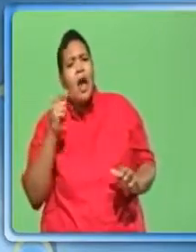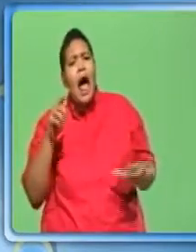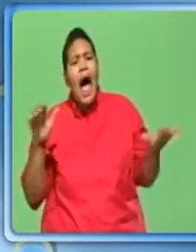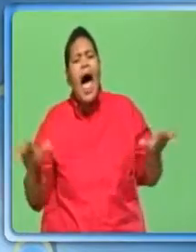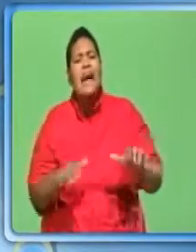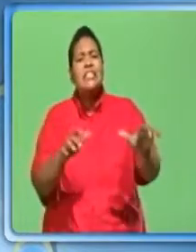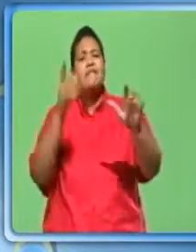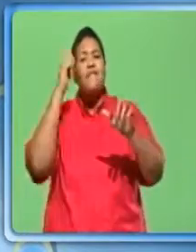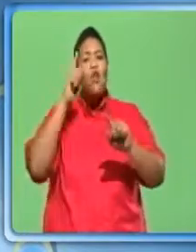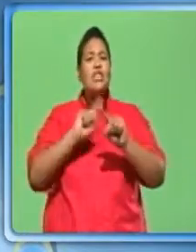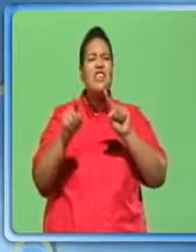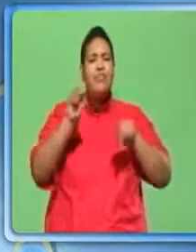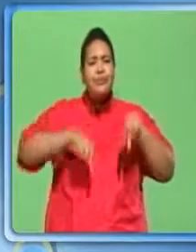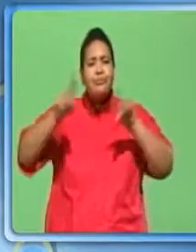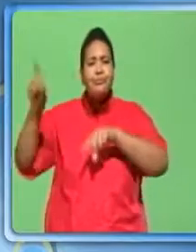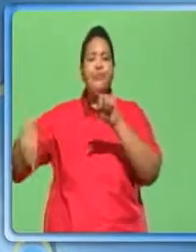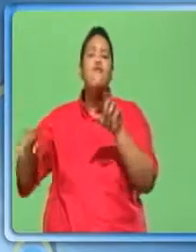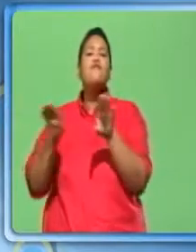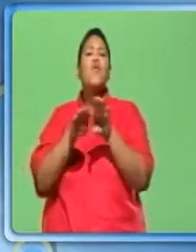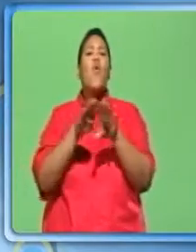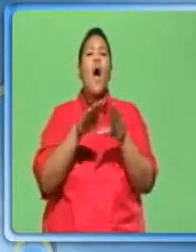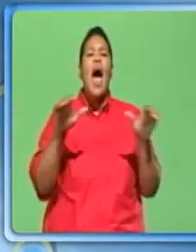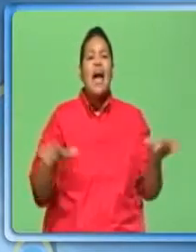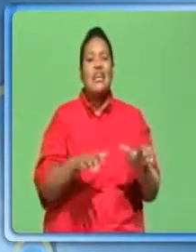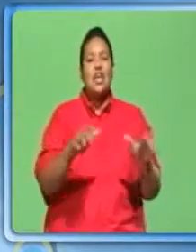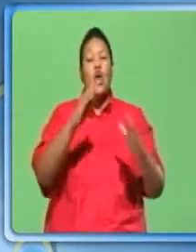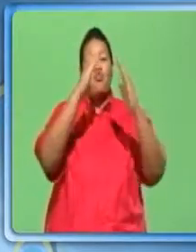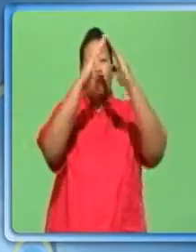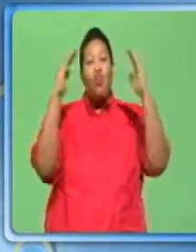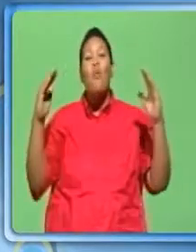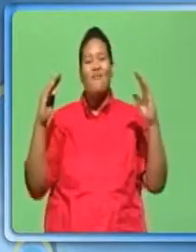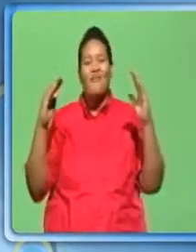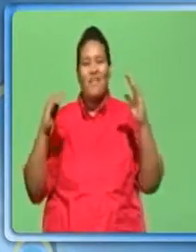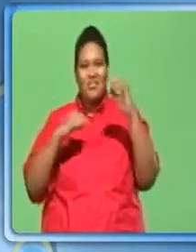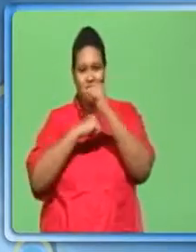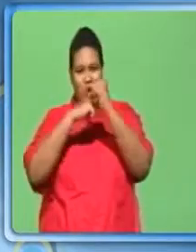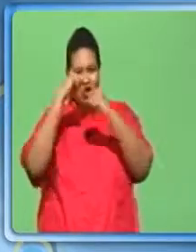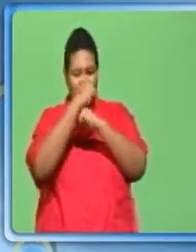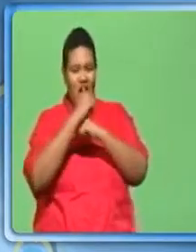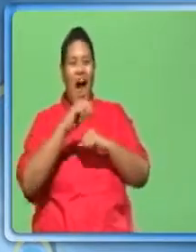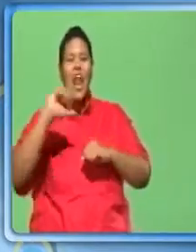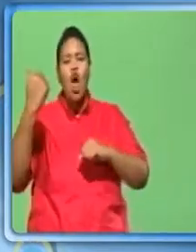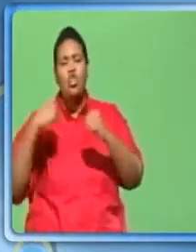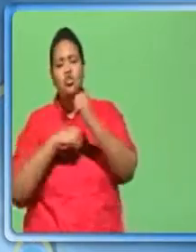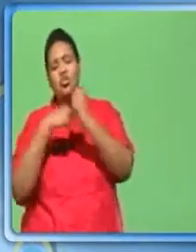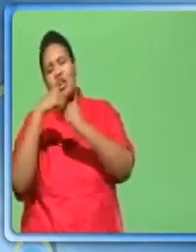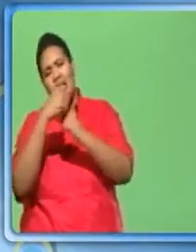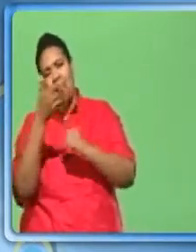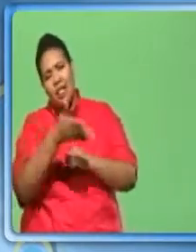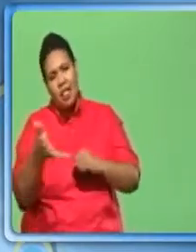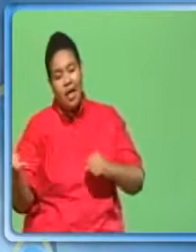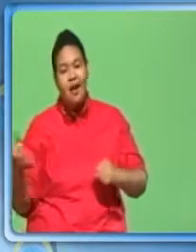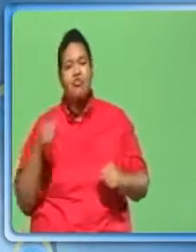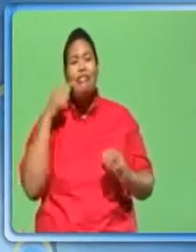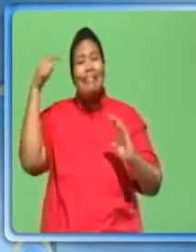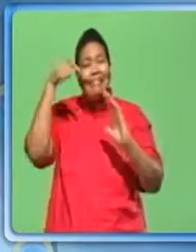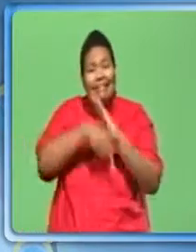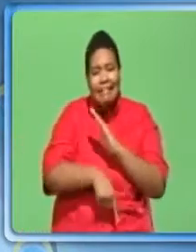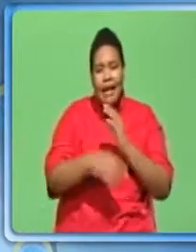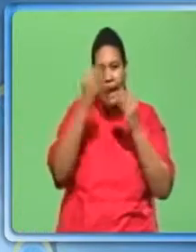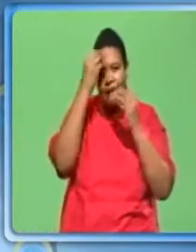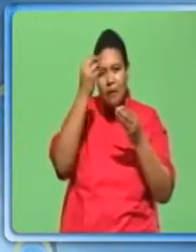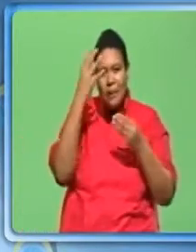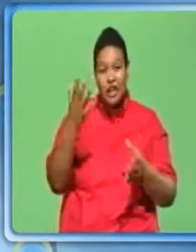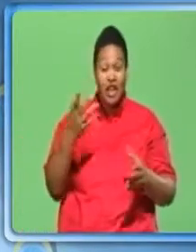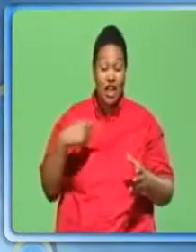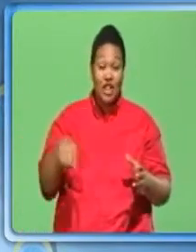of varying floor heights, roof framing, and other structural elements. Details.